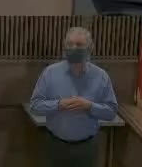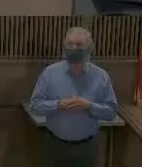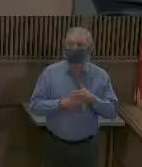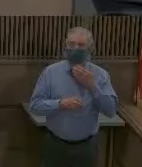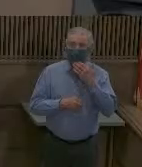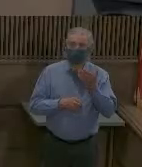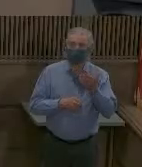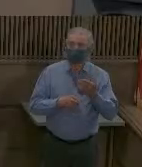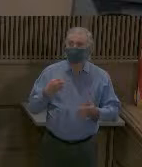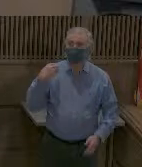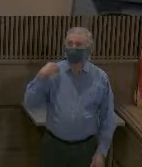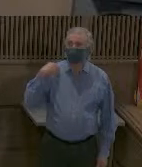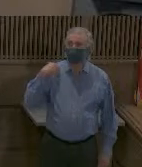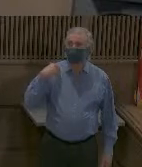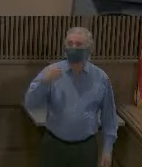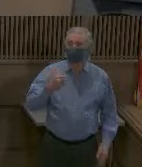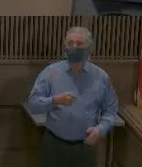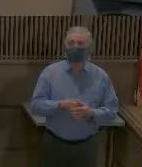Thank you, Chief Scott.